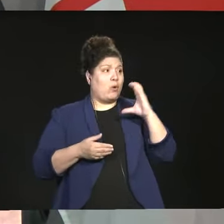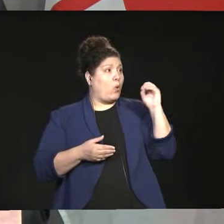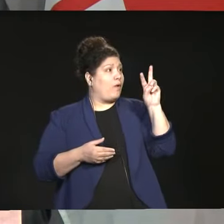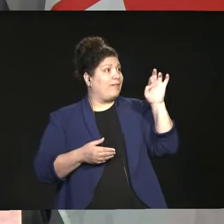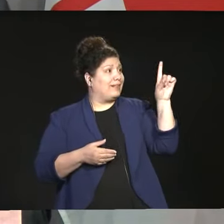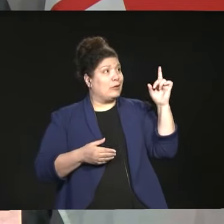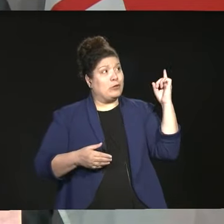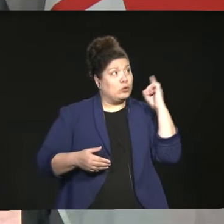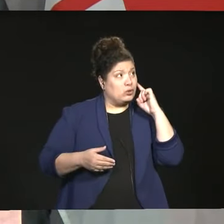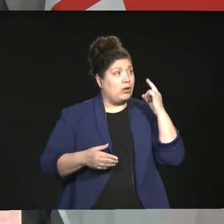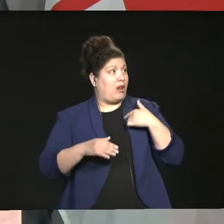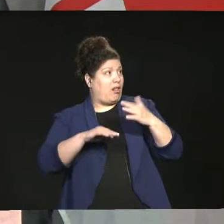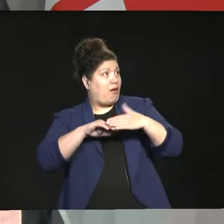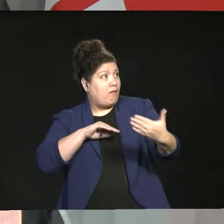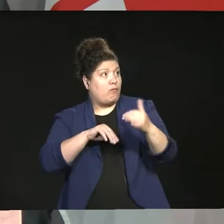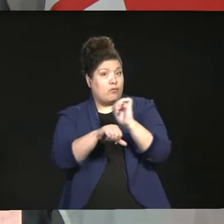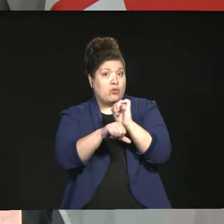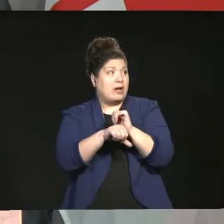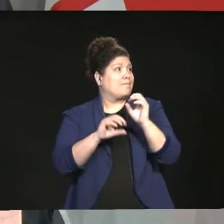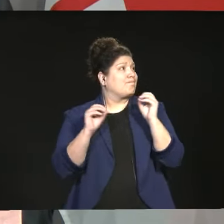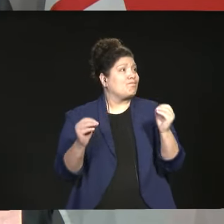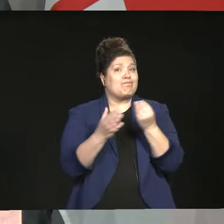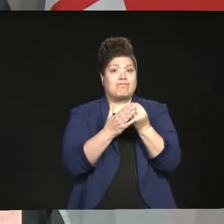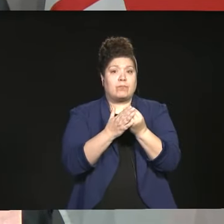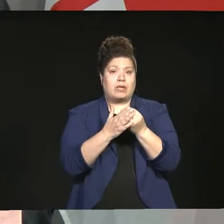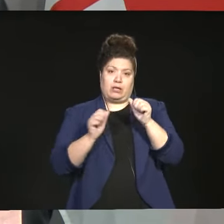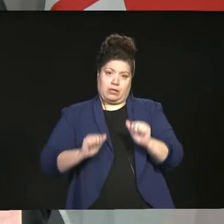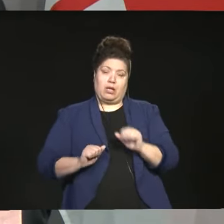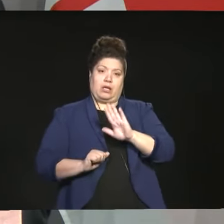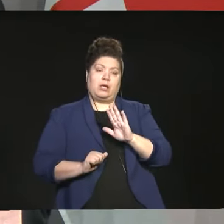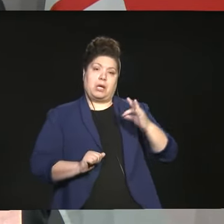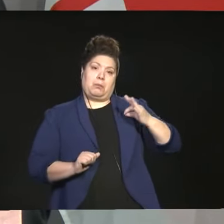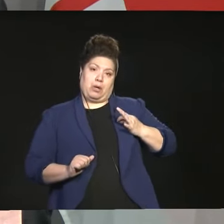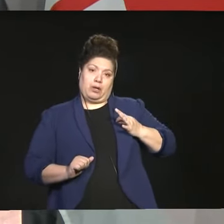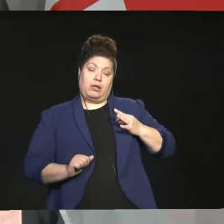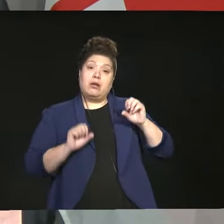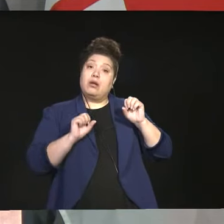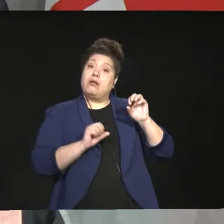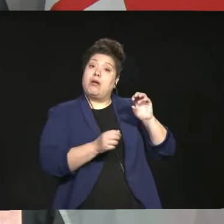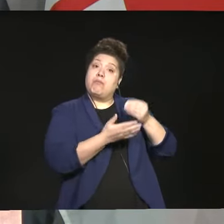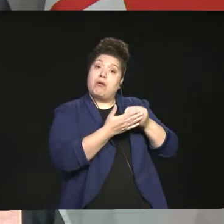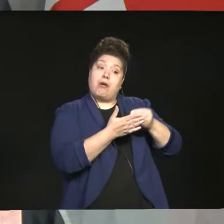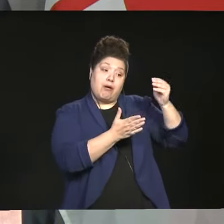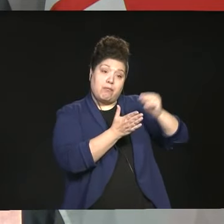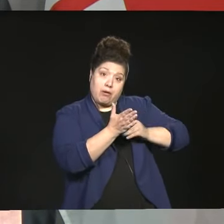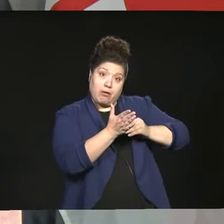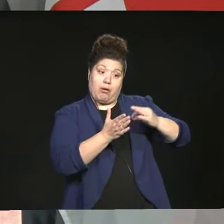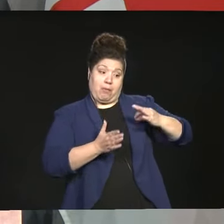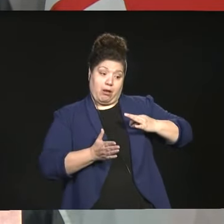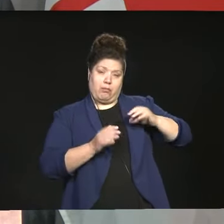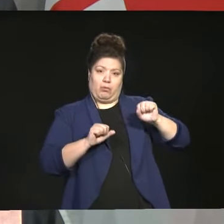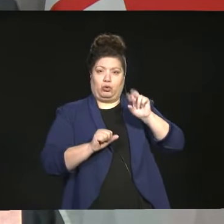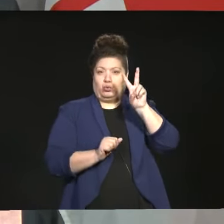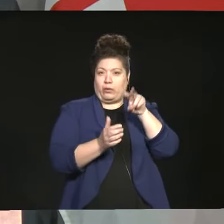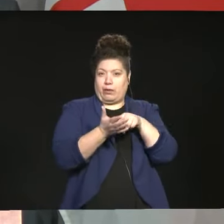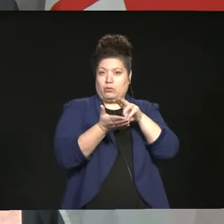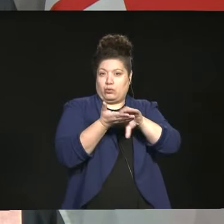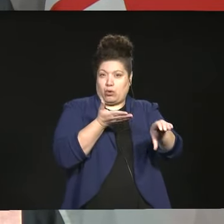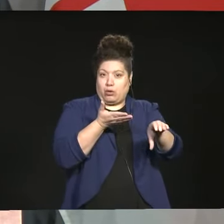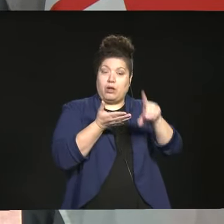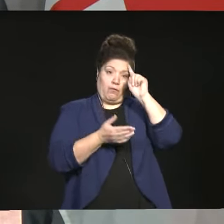benefit. It's $2,000 per month for 4 months. So what we're doing is ensuring that we enable people to bridge